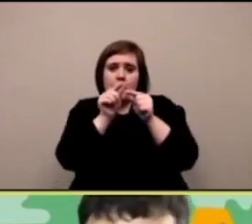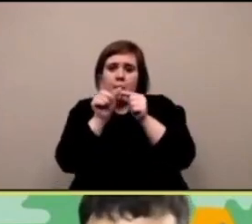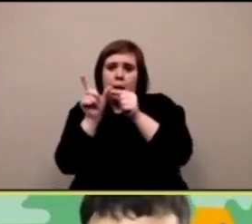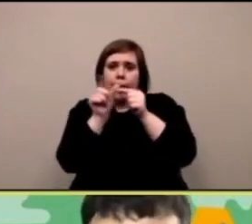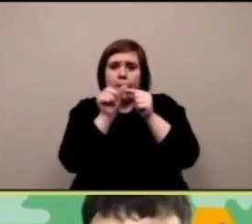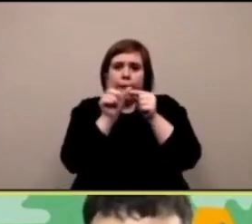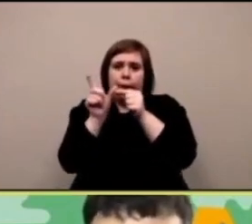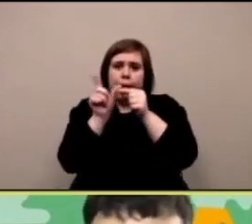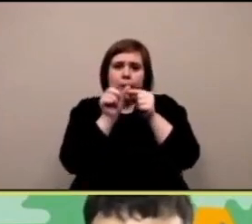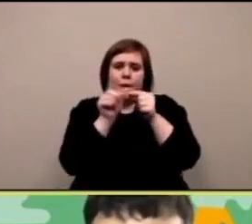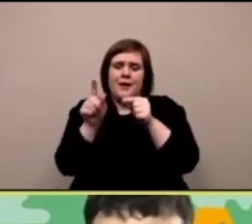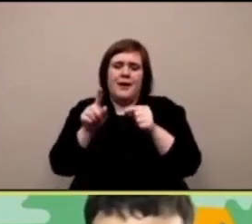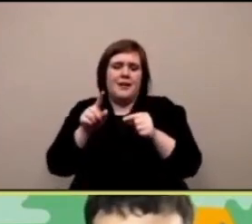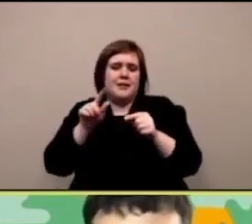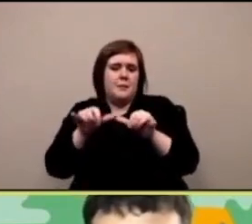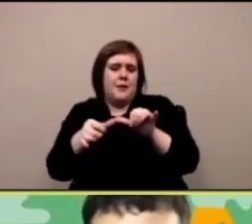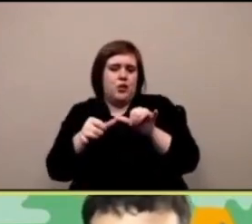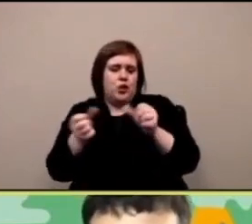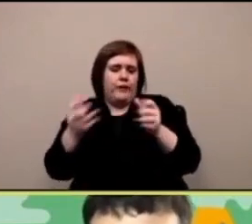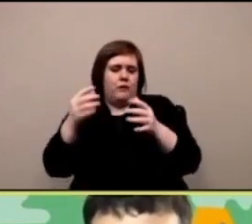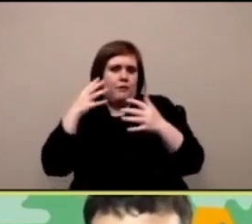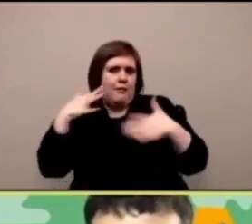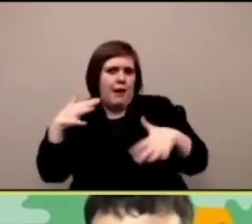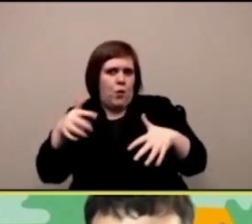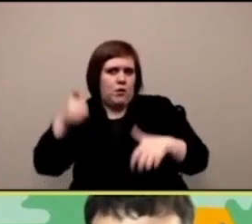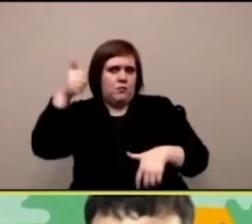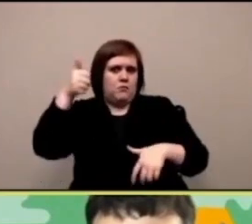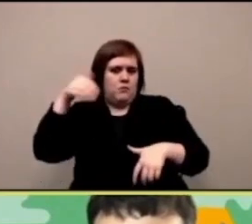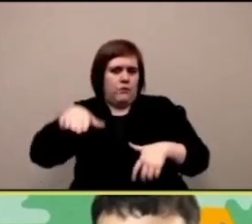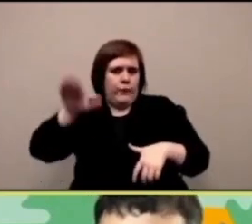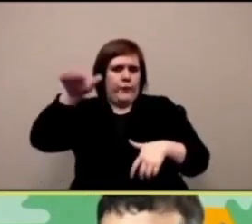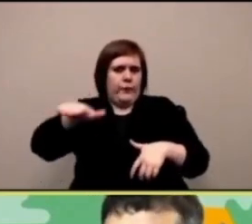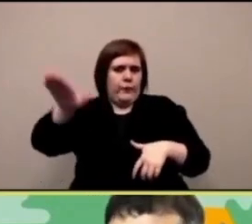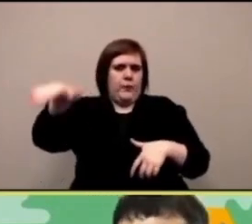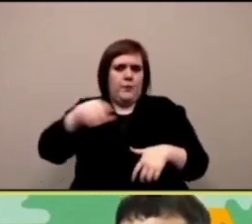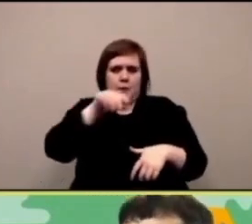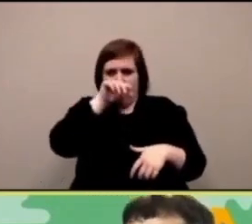from the microphone. So combining that with face sensing